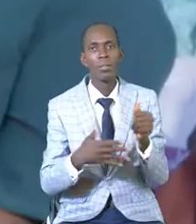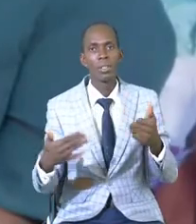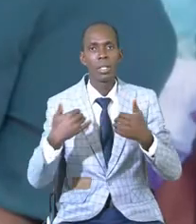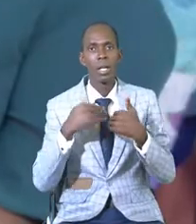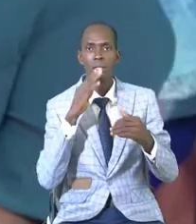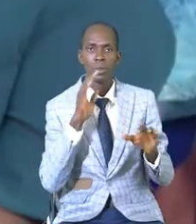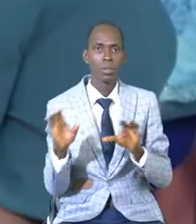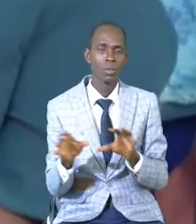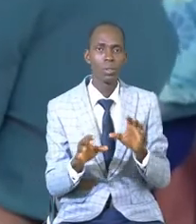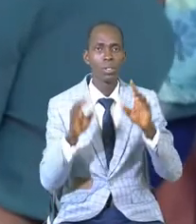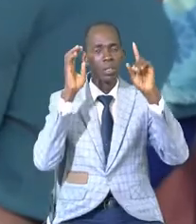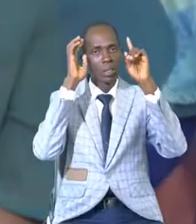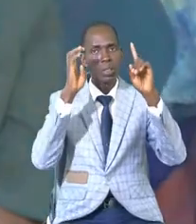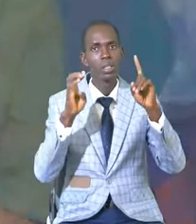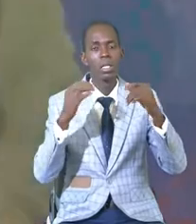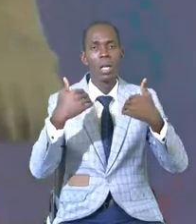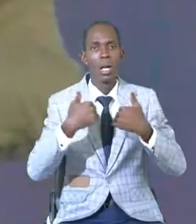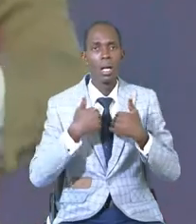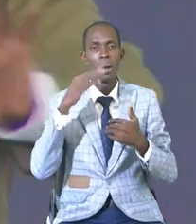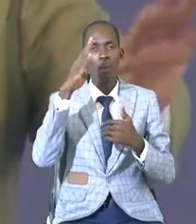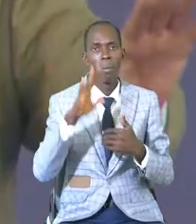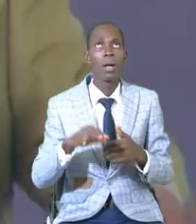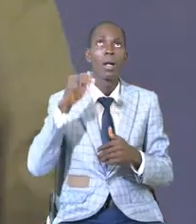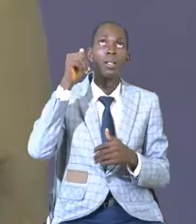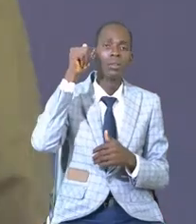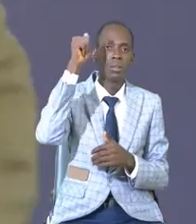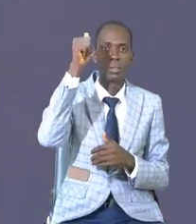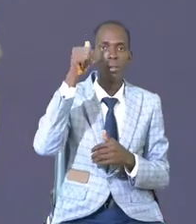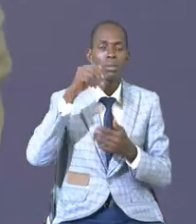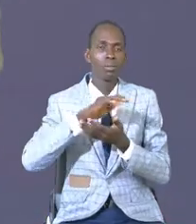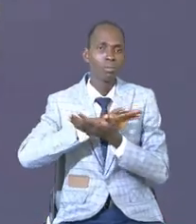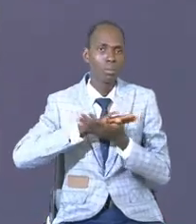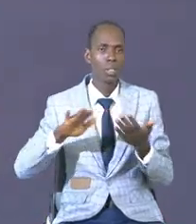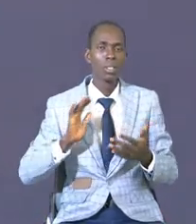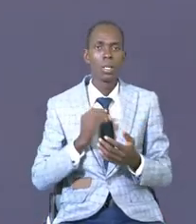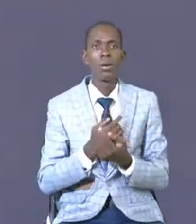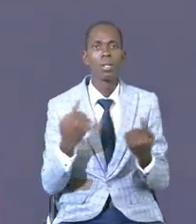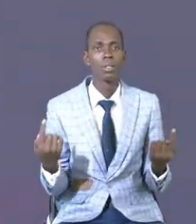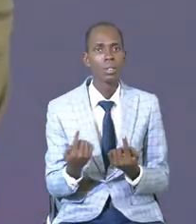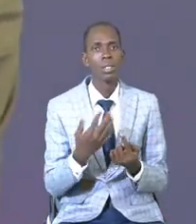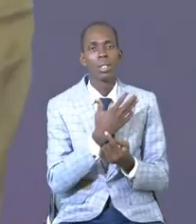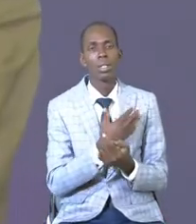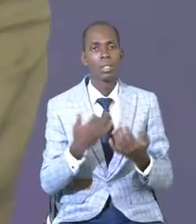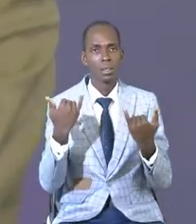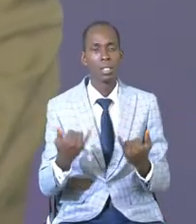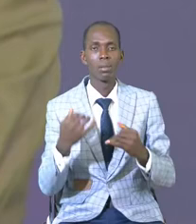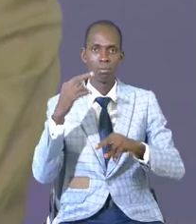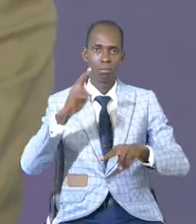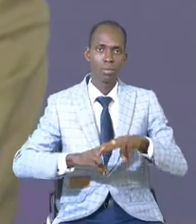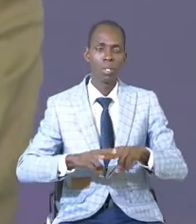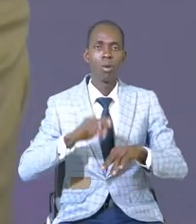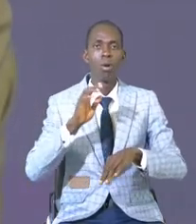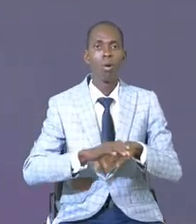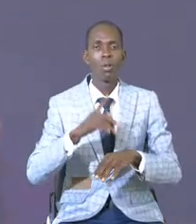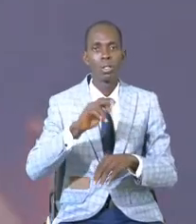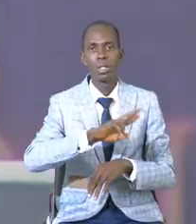had by himself purged our sins, and now he sat down on the right